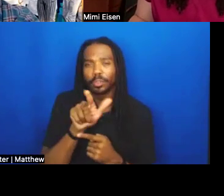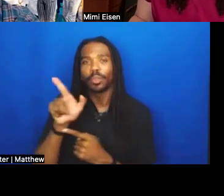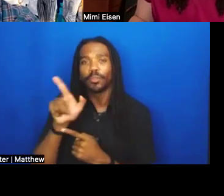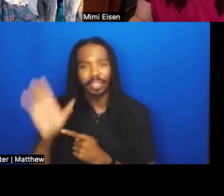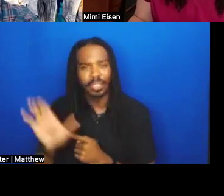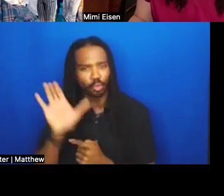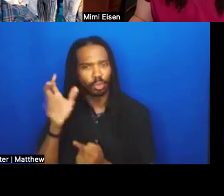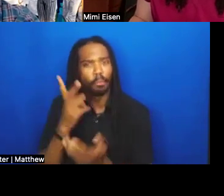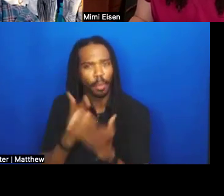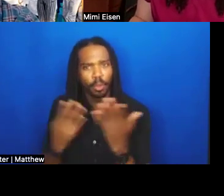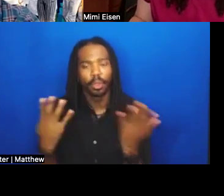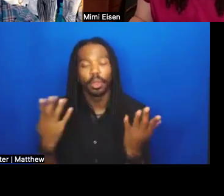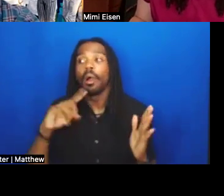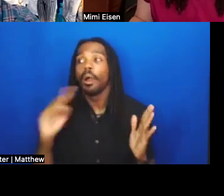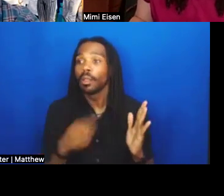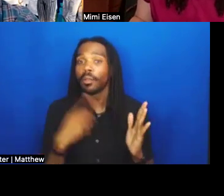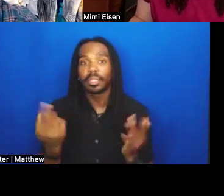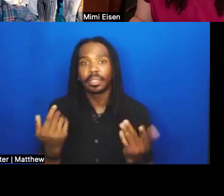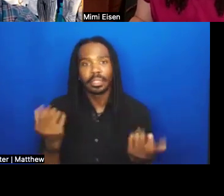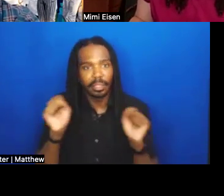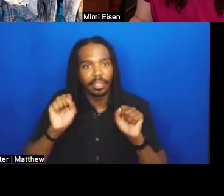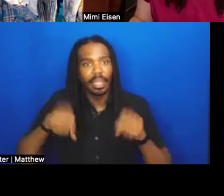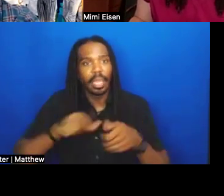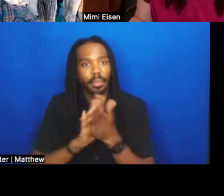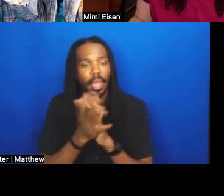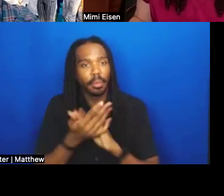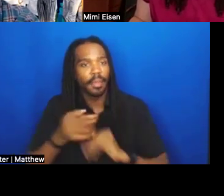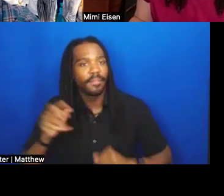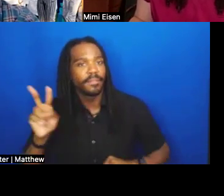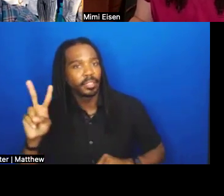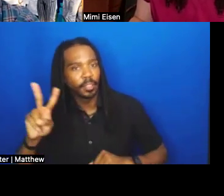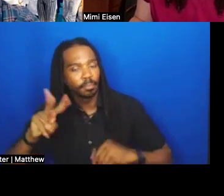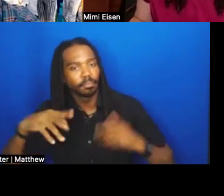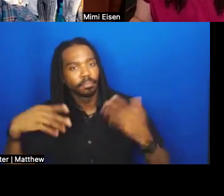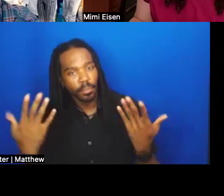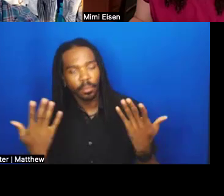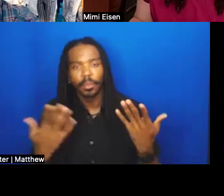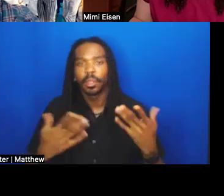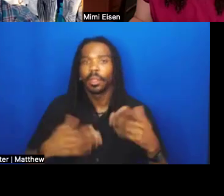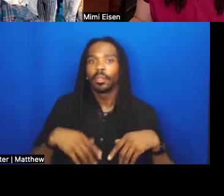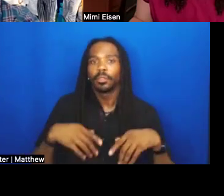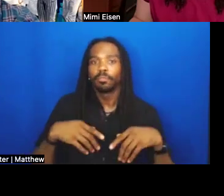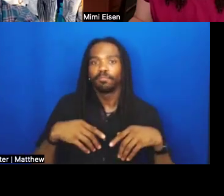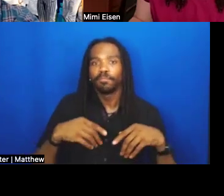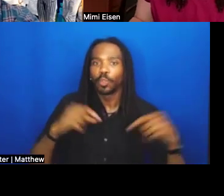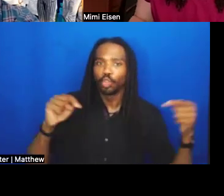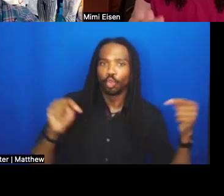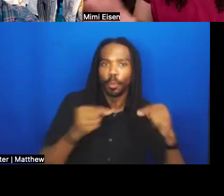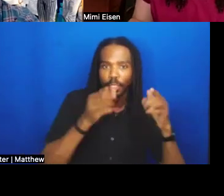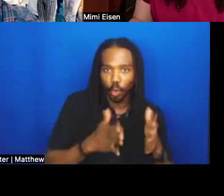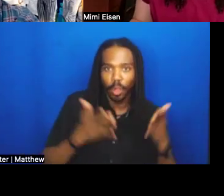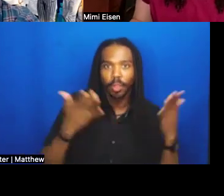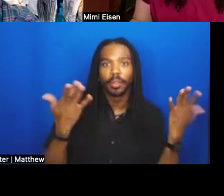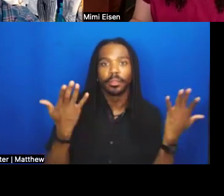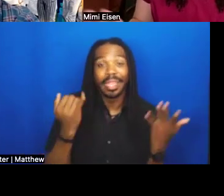quote, we all have the capacity to be victims and tormentors, as well as bystanders staring blankly at a burning wall, and that she wants